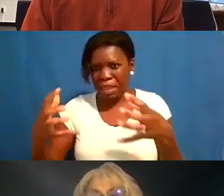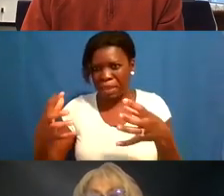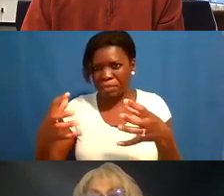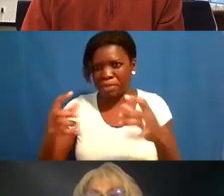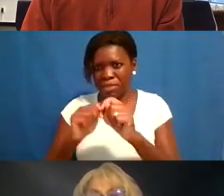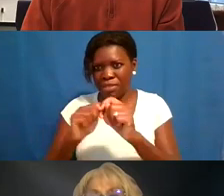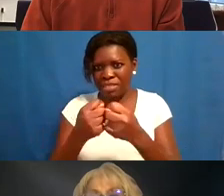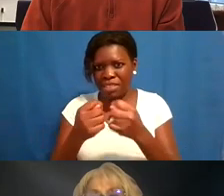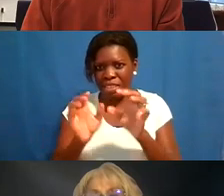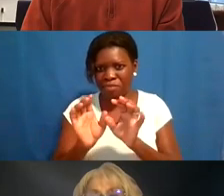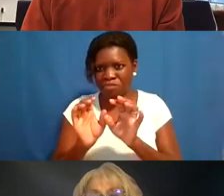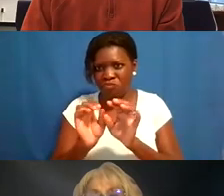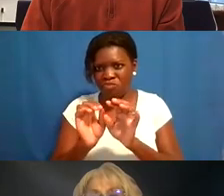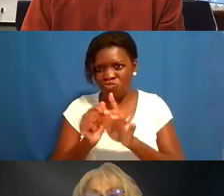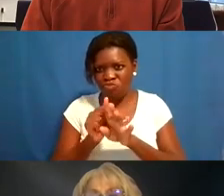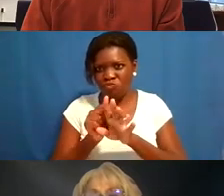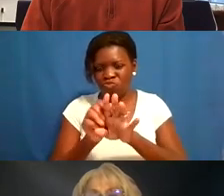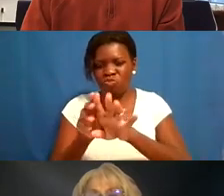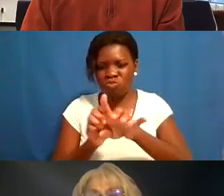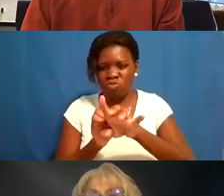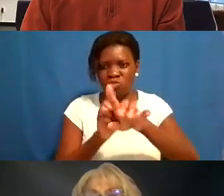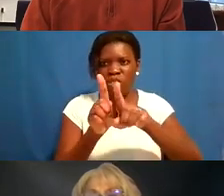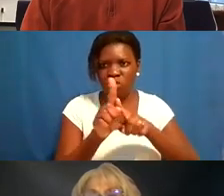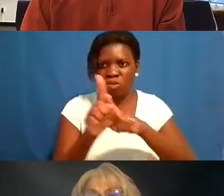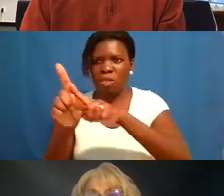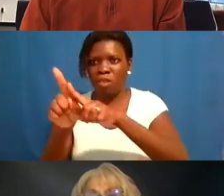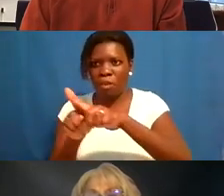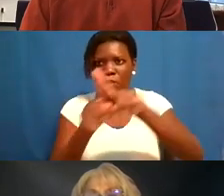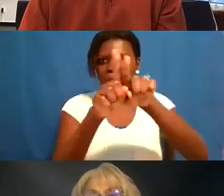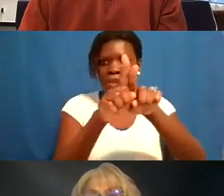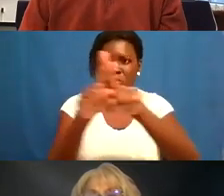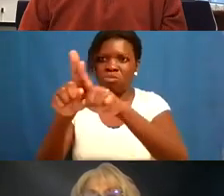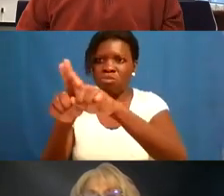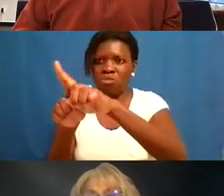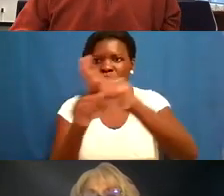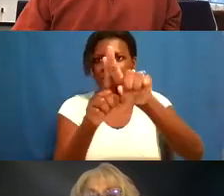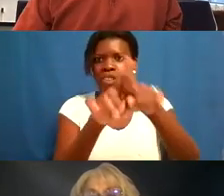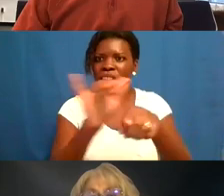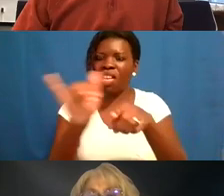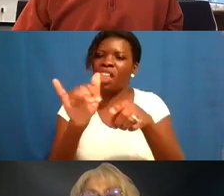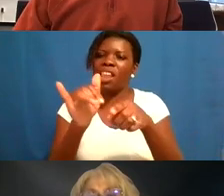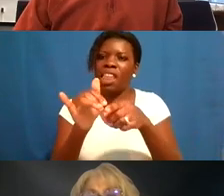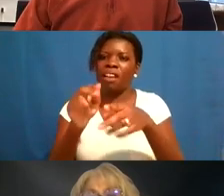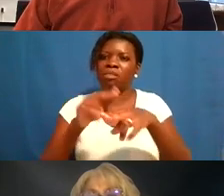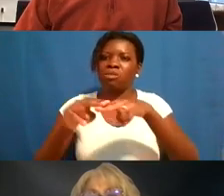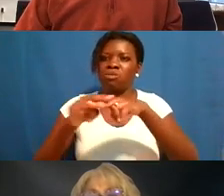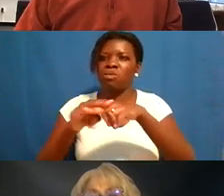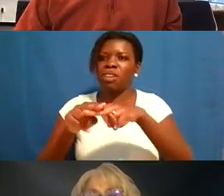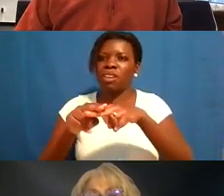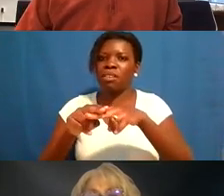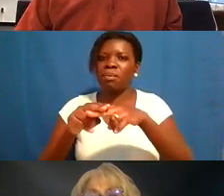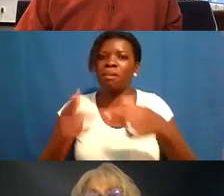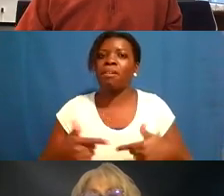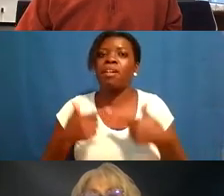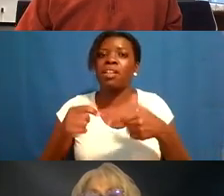use pushing against one another so that they all move along sort of like a freight train. But they all live in liquid environments and had to